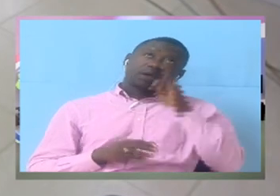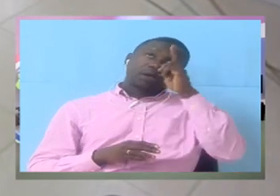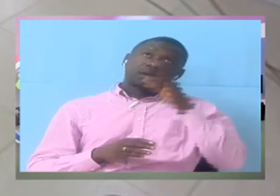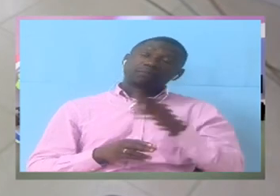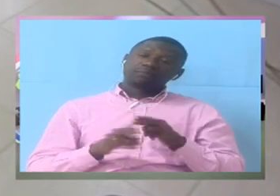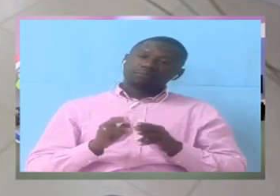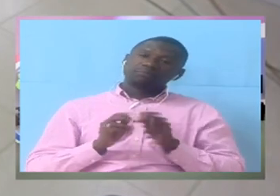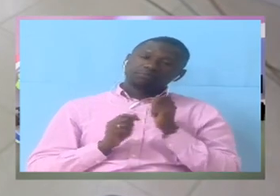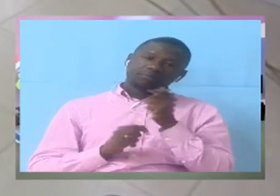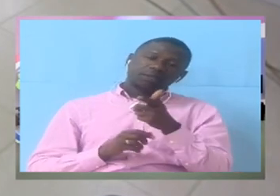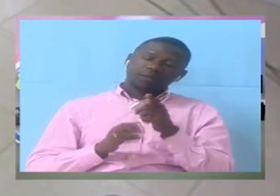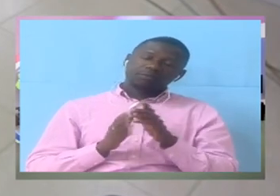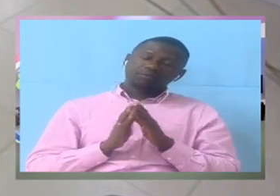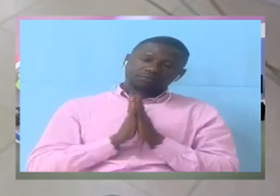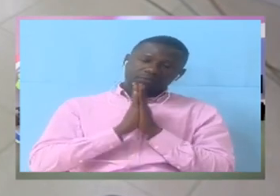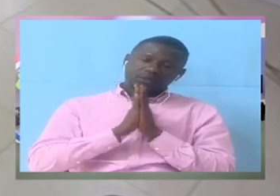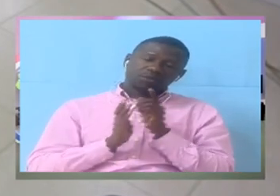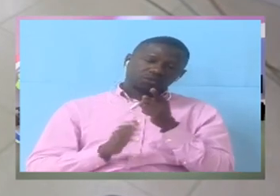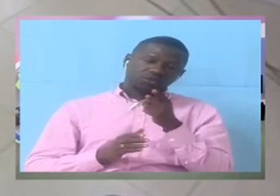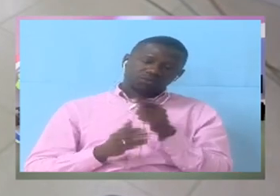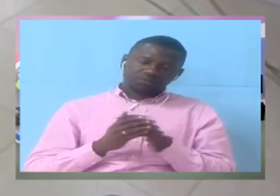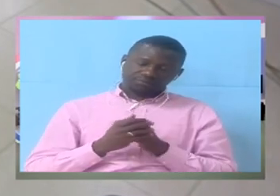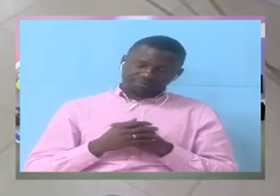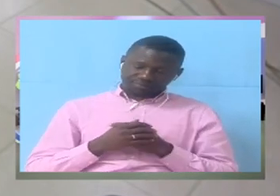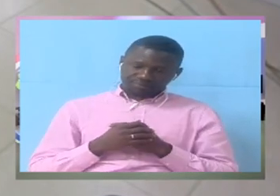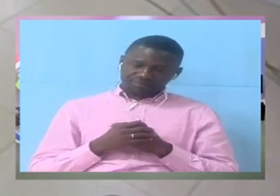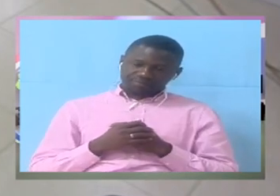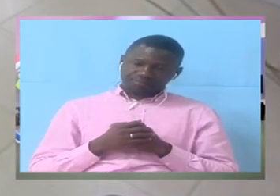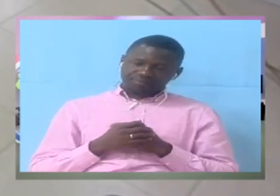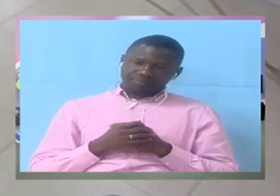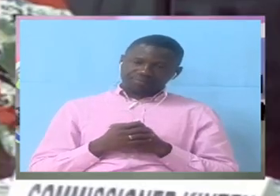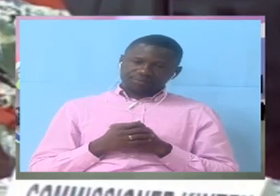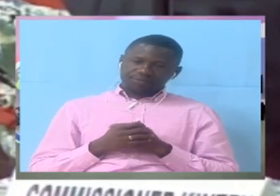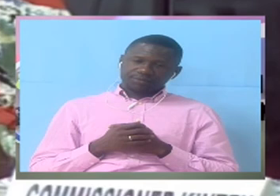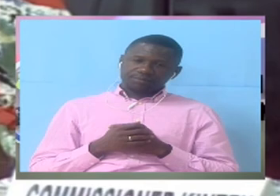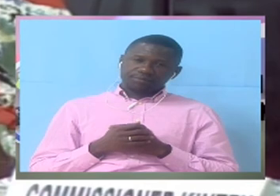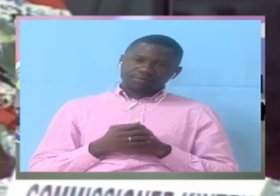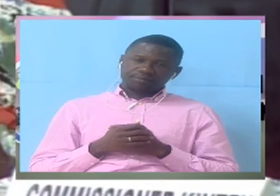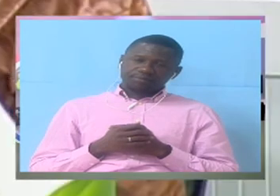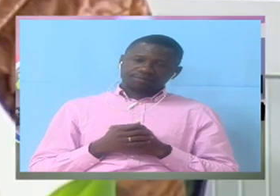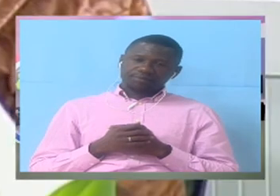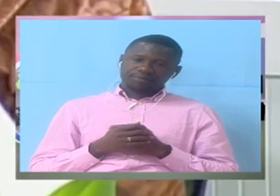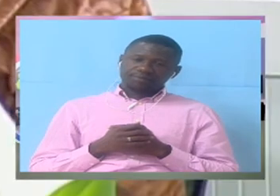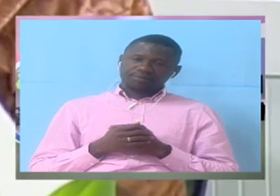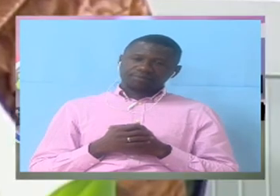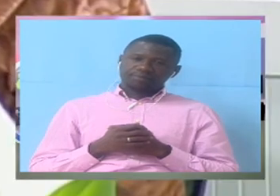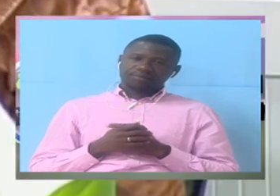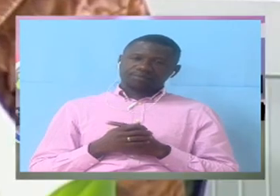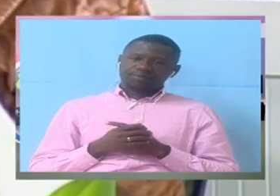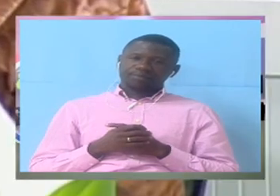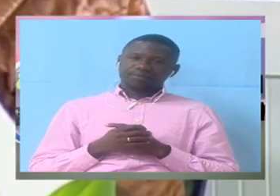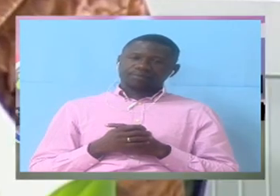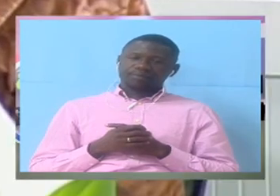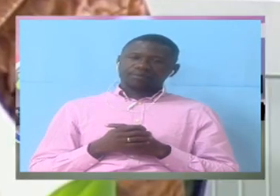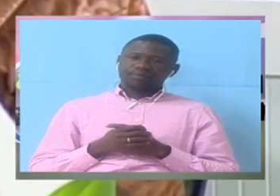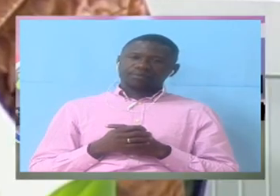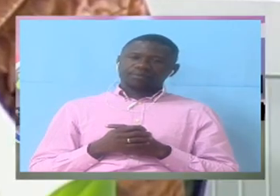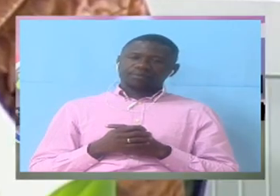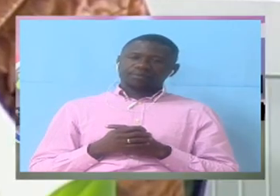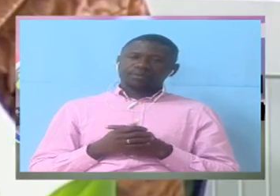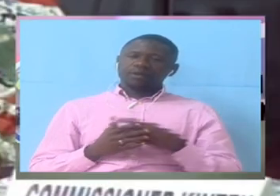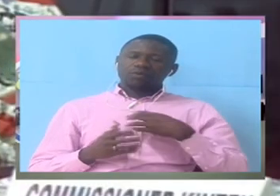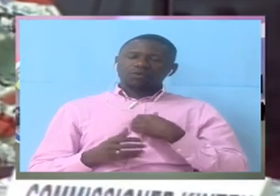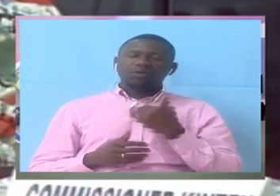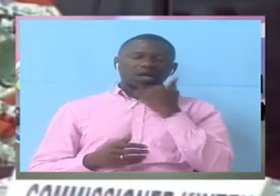express our sympathies for the hardship that you have gone through. May you be rewarded by God. Lafte nyinin kala dimba Allah karola